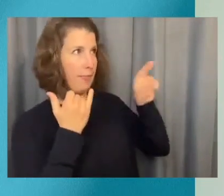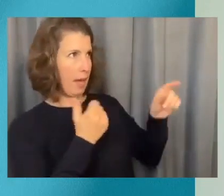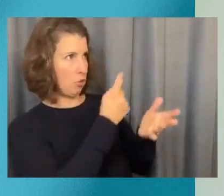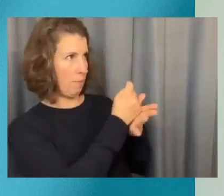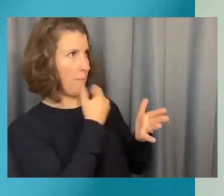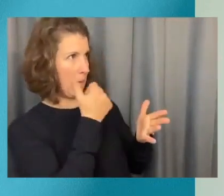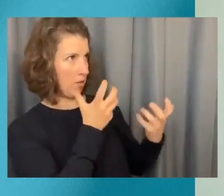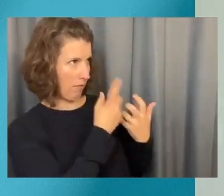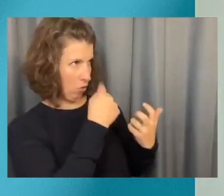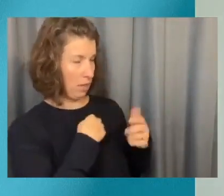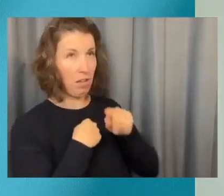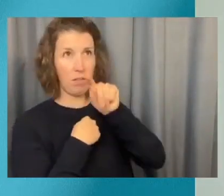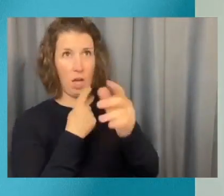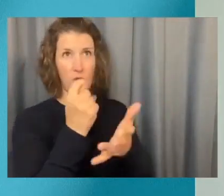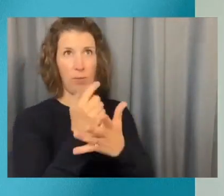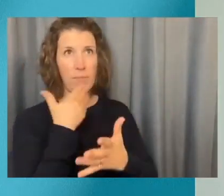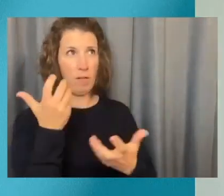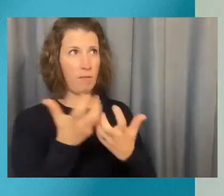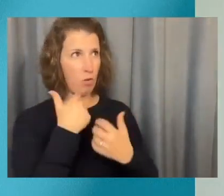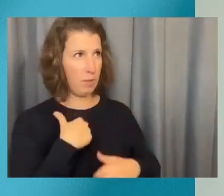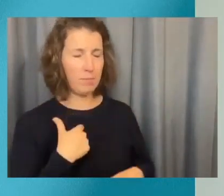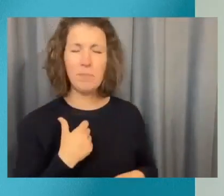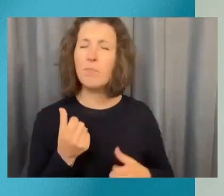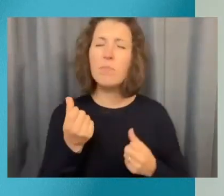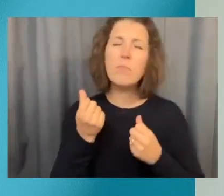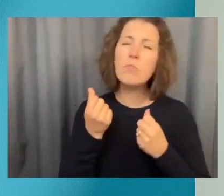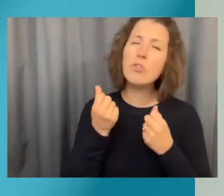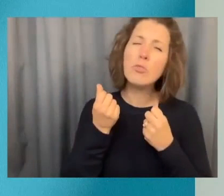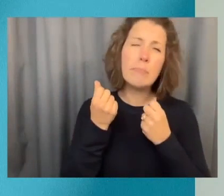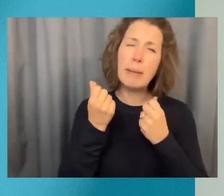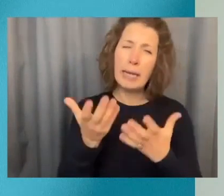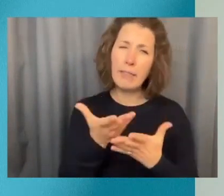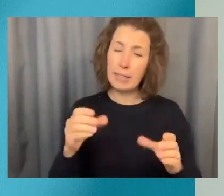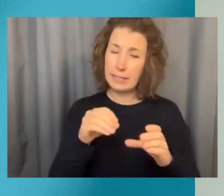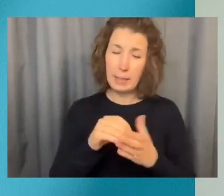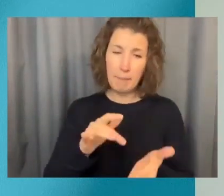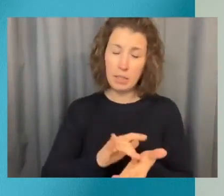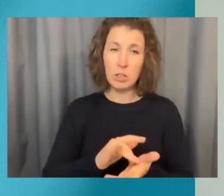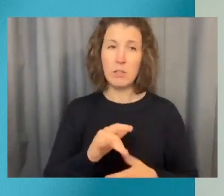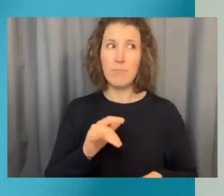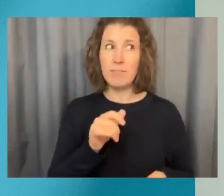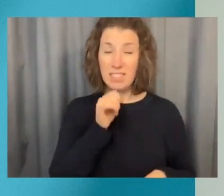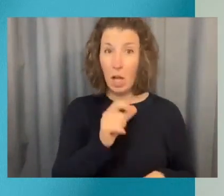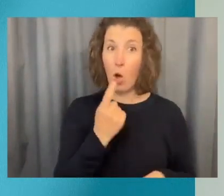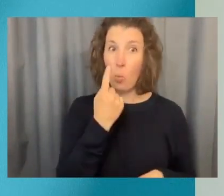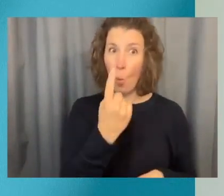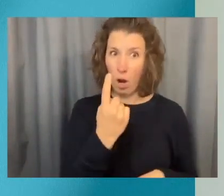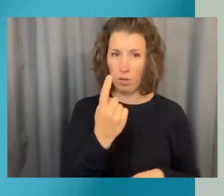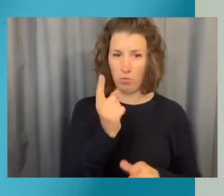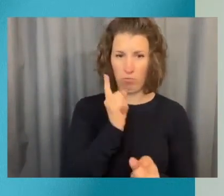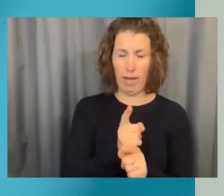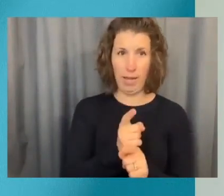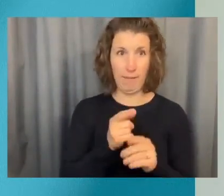There are far too many things in medicine where there is no absolute right call clinically. And I think the perception is